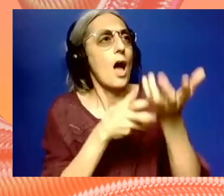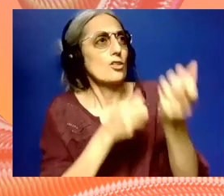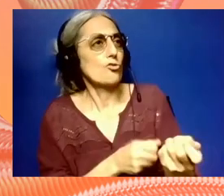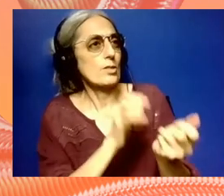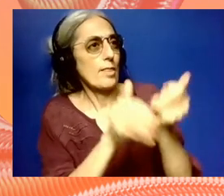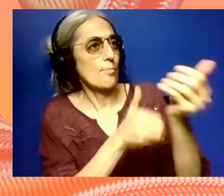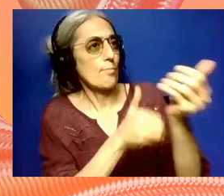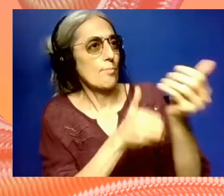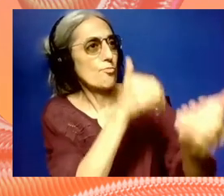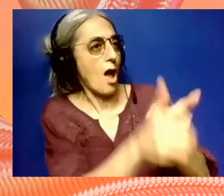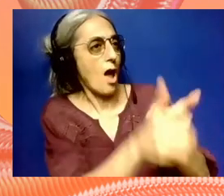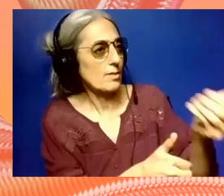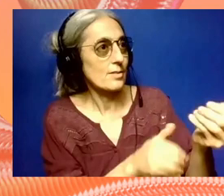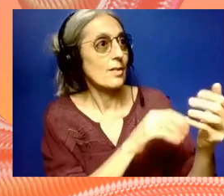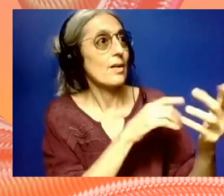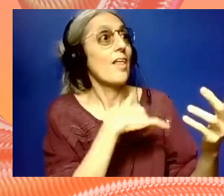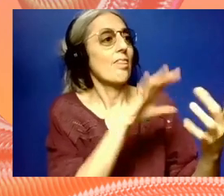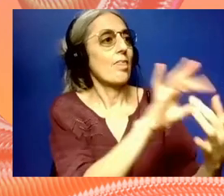relax into knowing